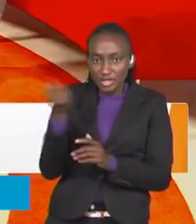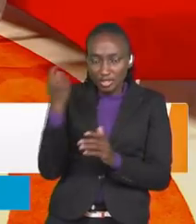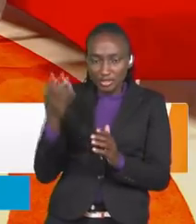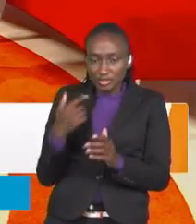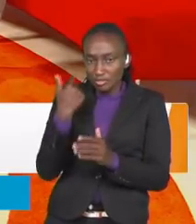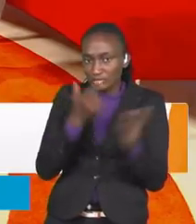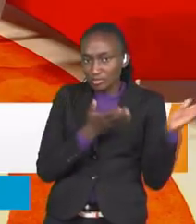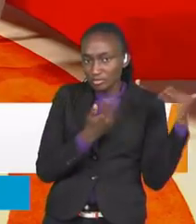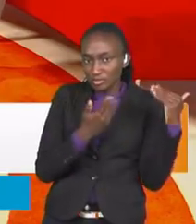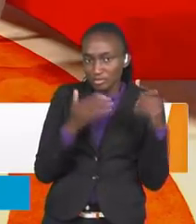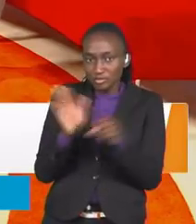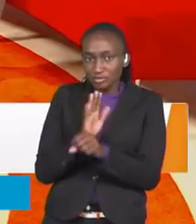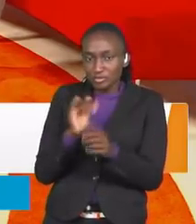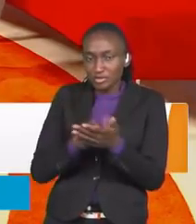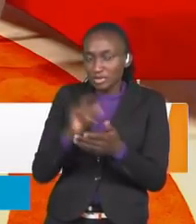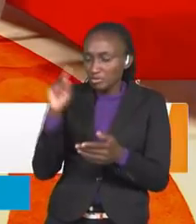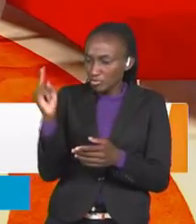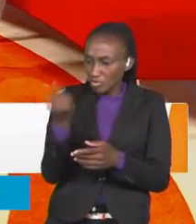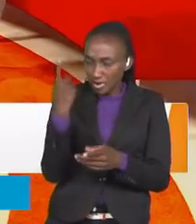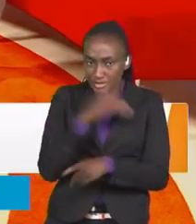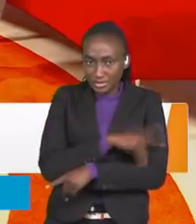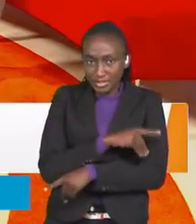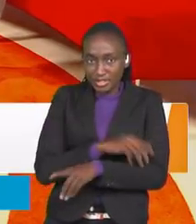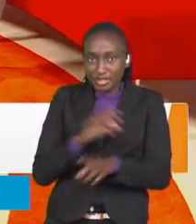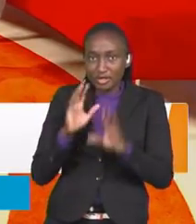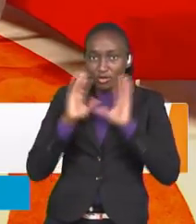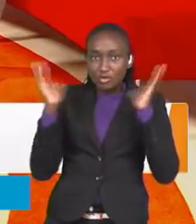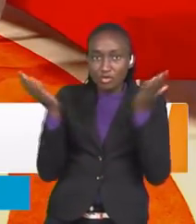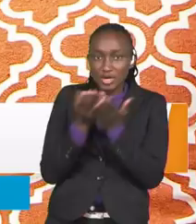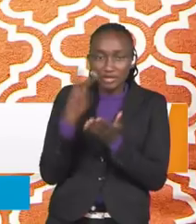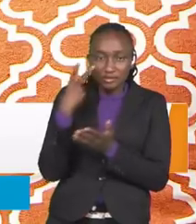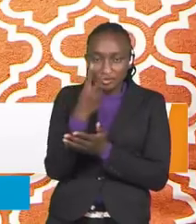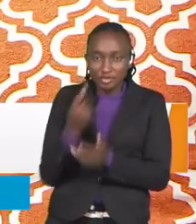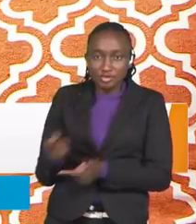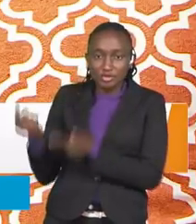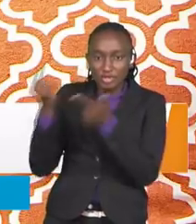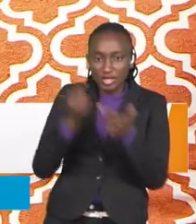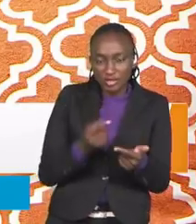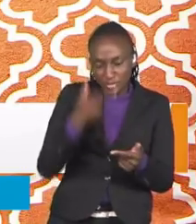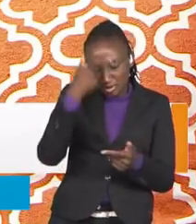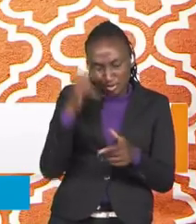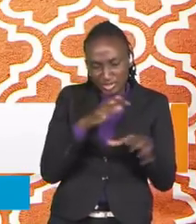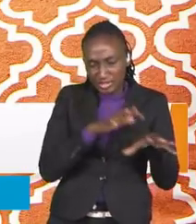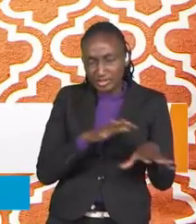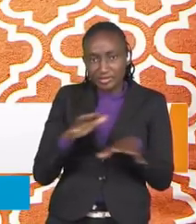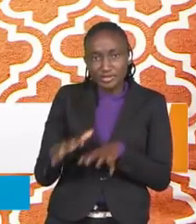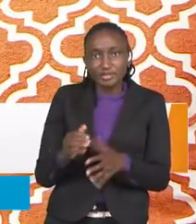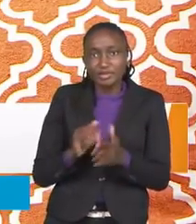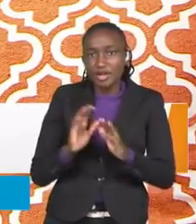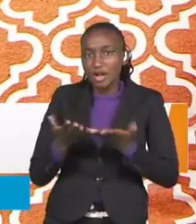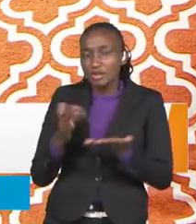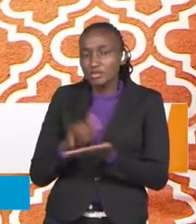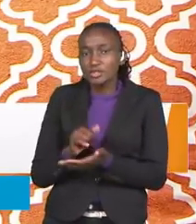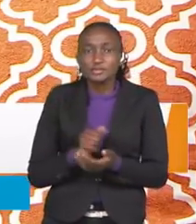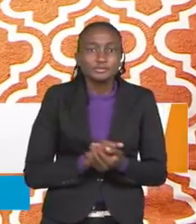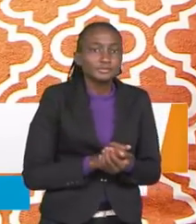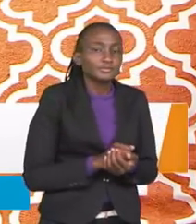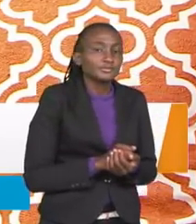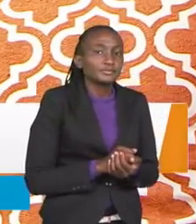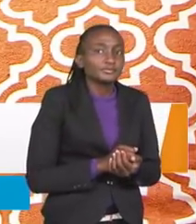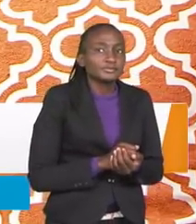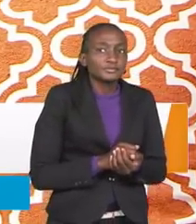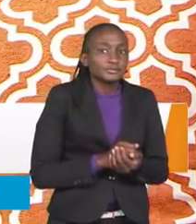be hopeful that indeed one day World Vision will hit the ground here. We are suffering. How is that maybe? You